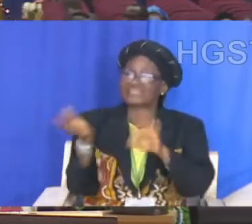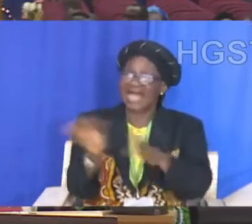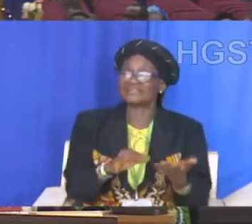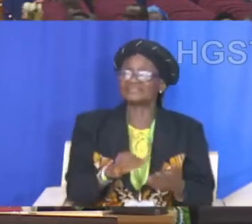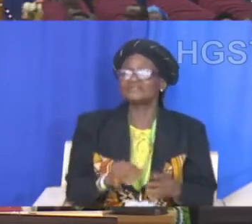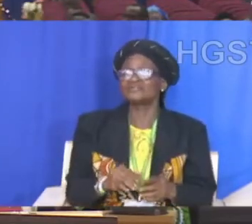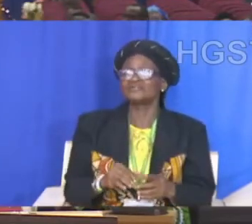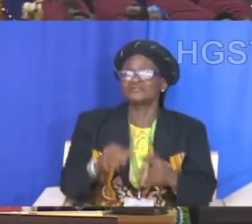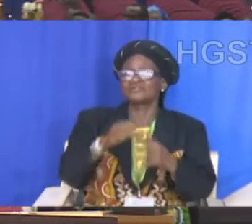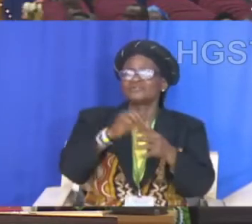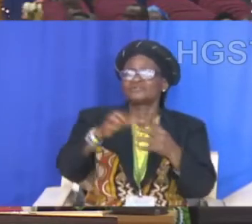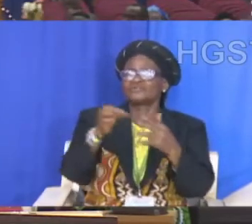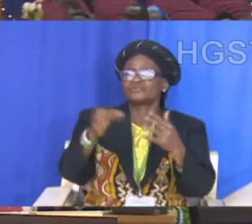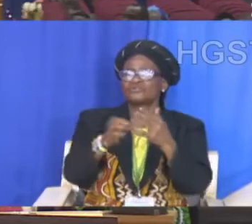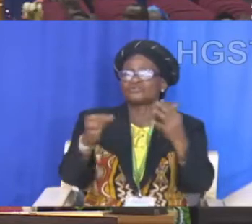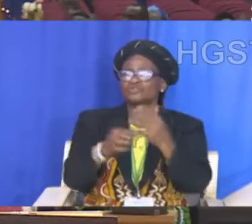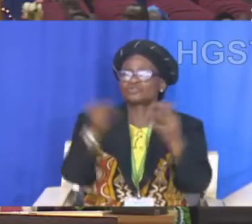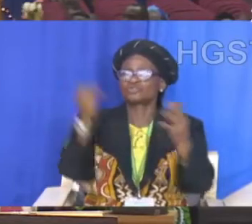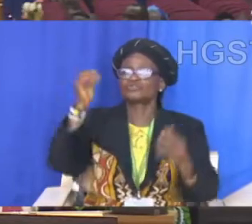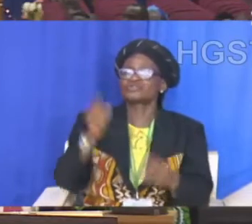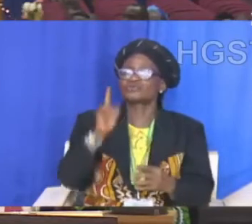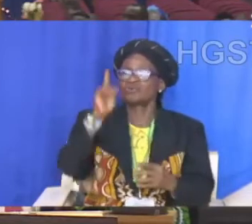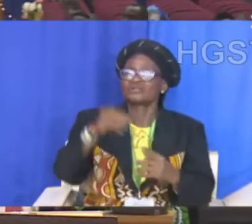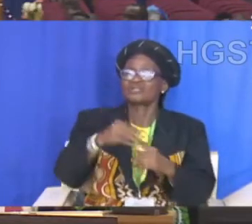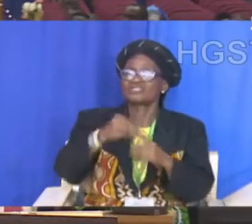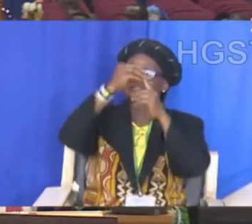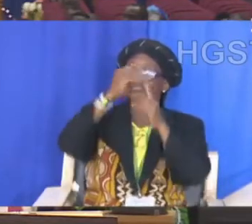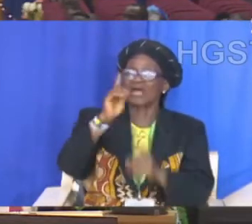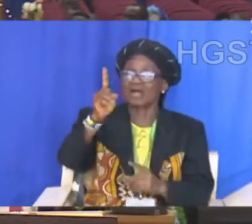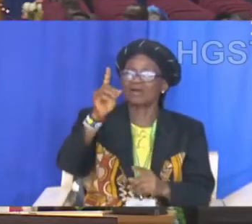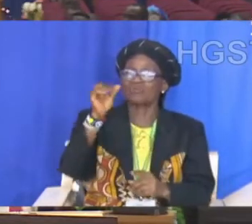Chosen ones, special ones.